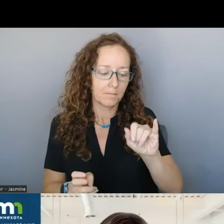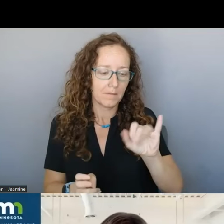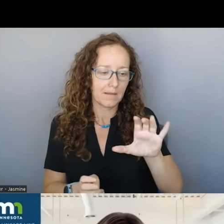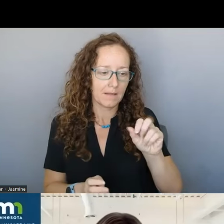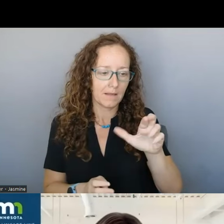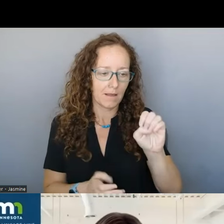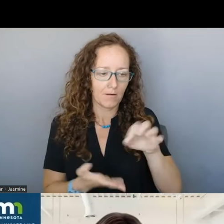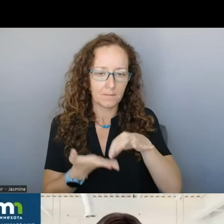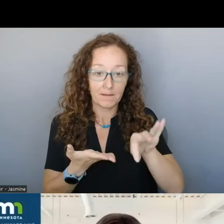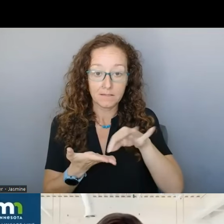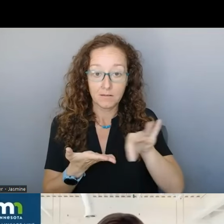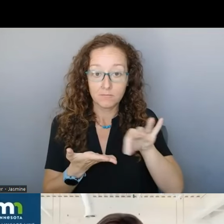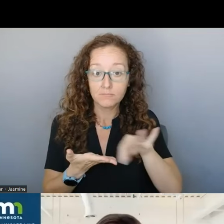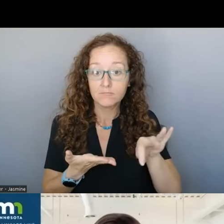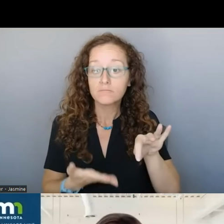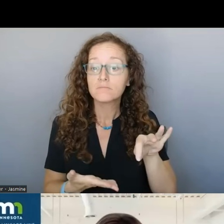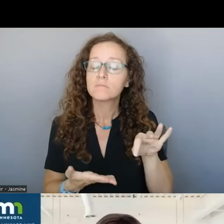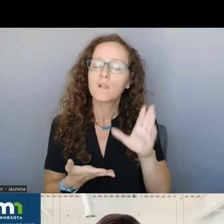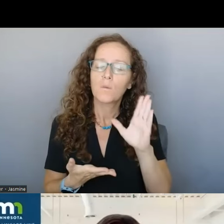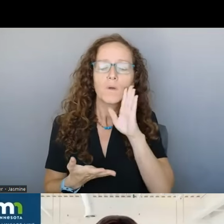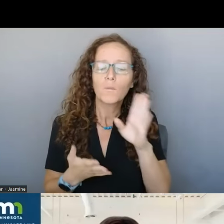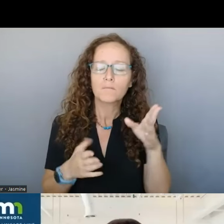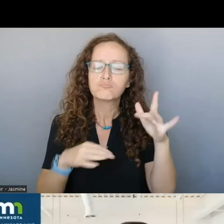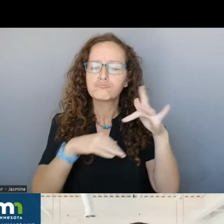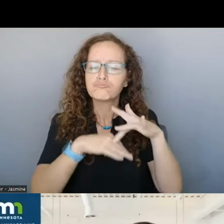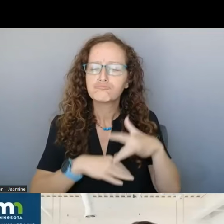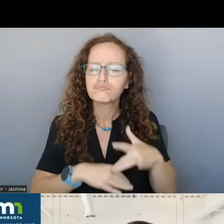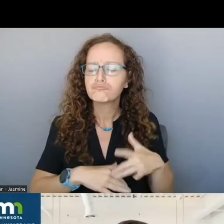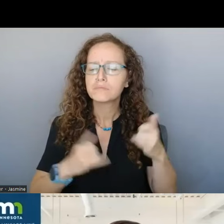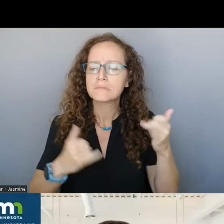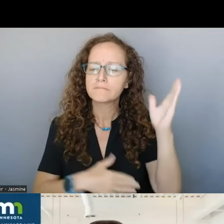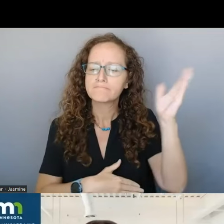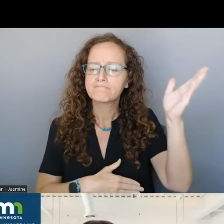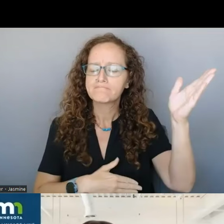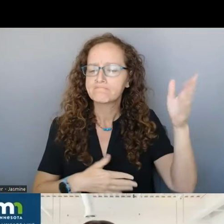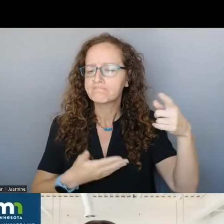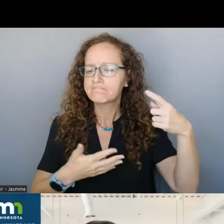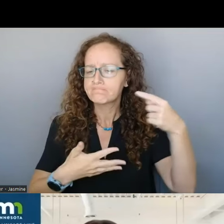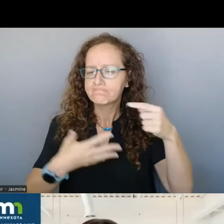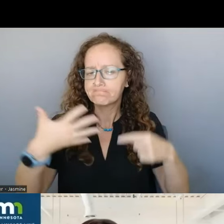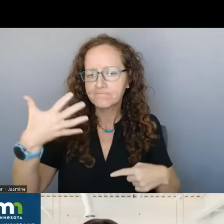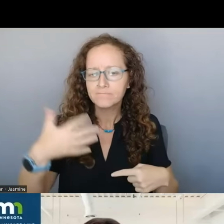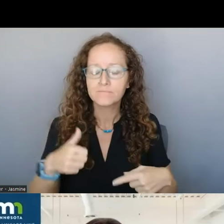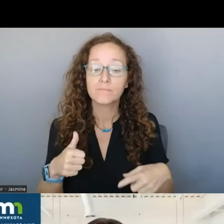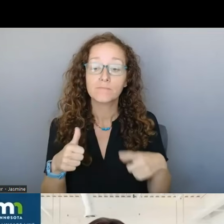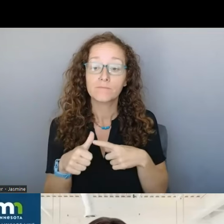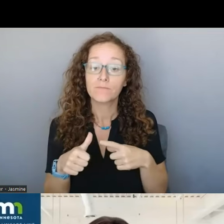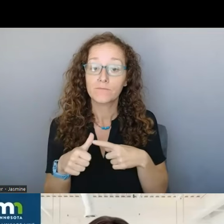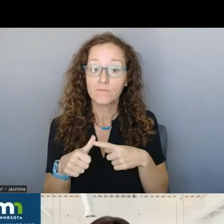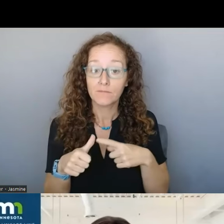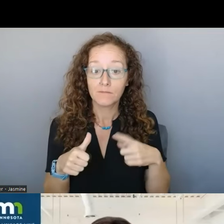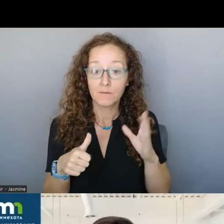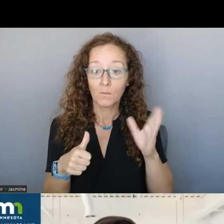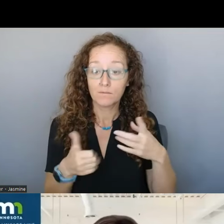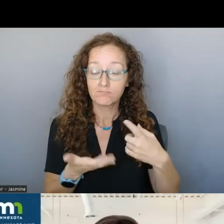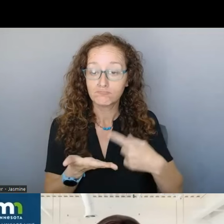brief overview of what is going to be covered in today's presentation, I want to let you know we are going to start by talking a little